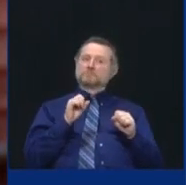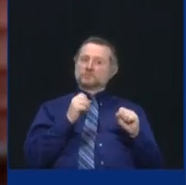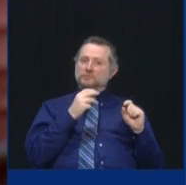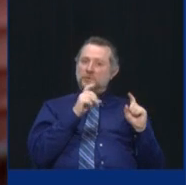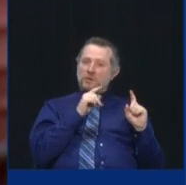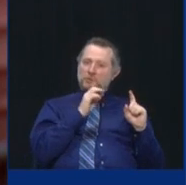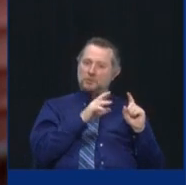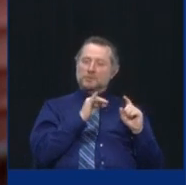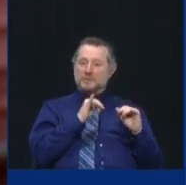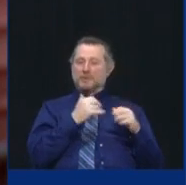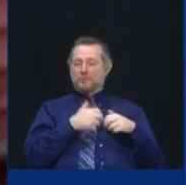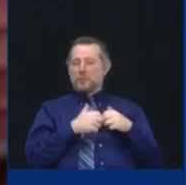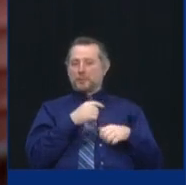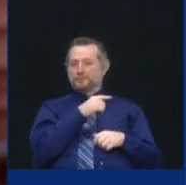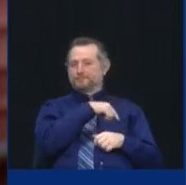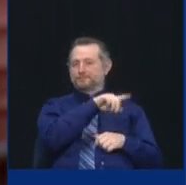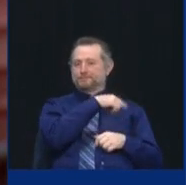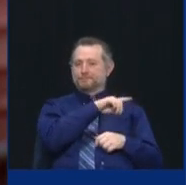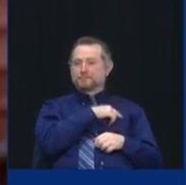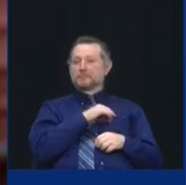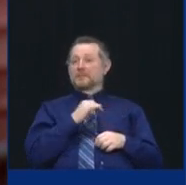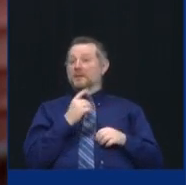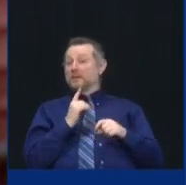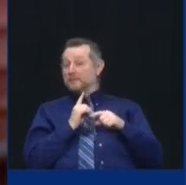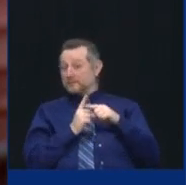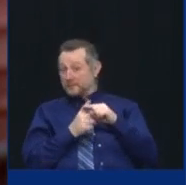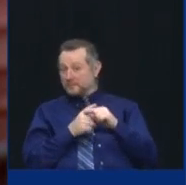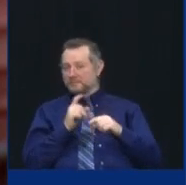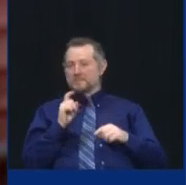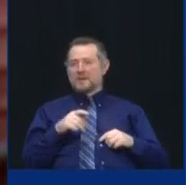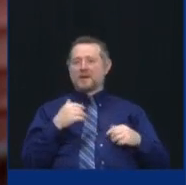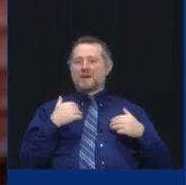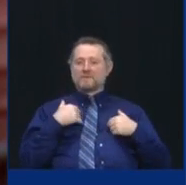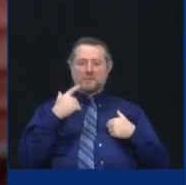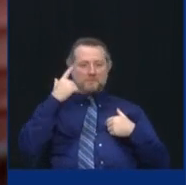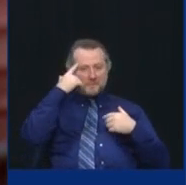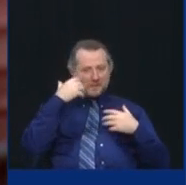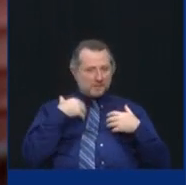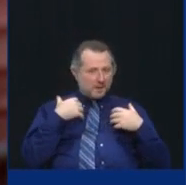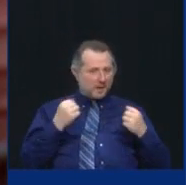problem in the city. And you need a mental health